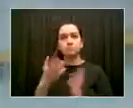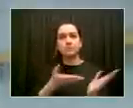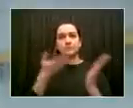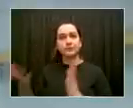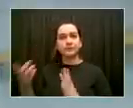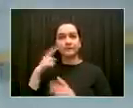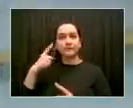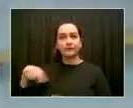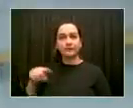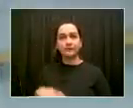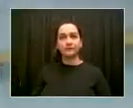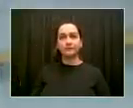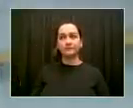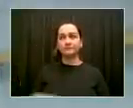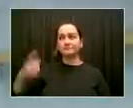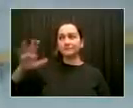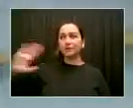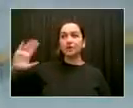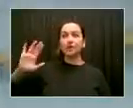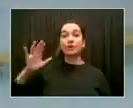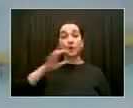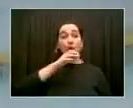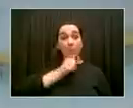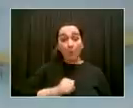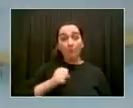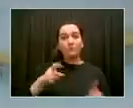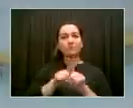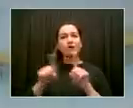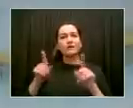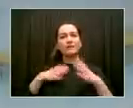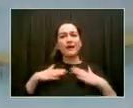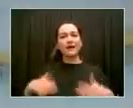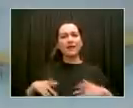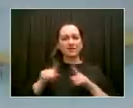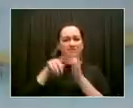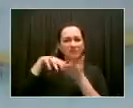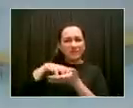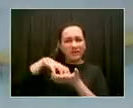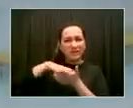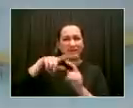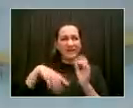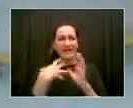you need further information, please feel free to contact me, and I will